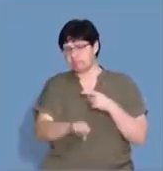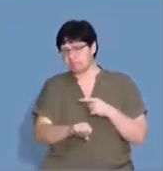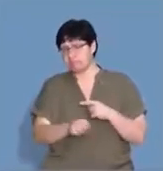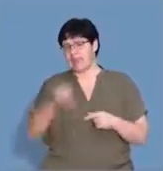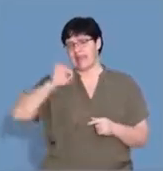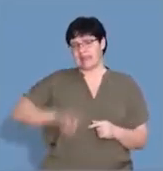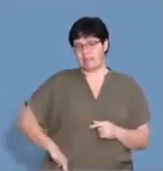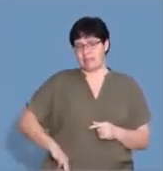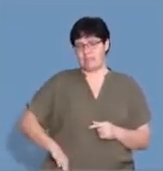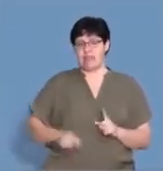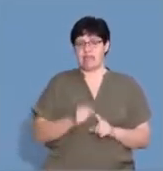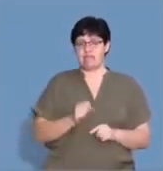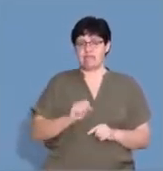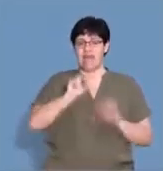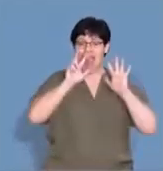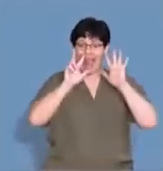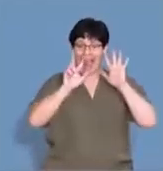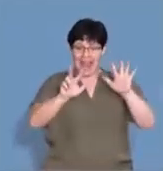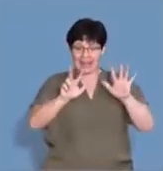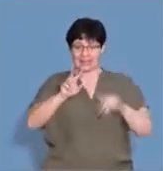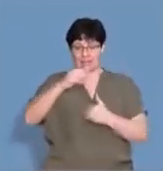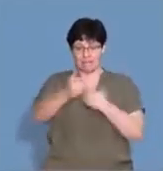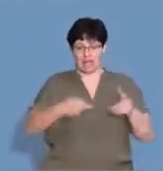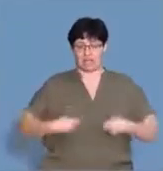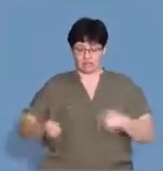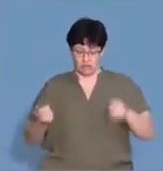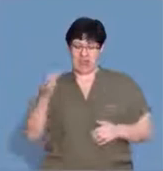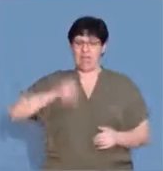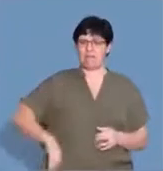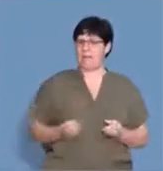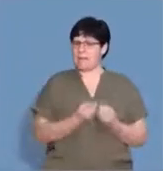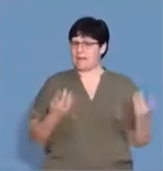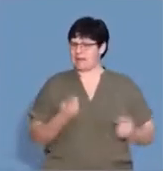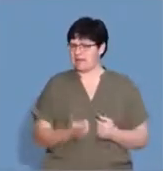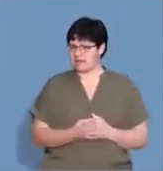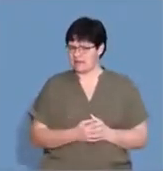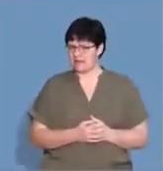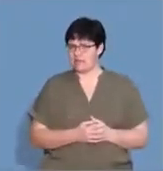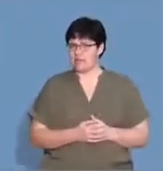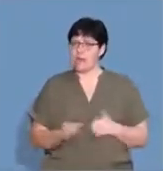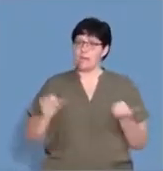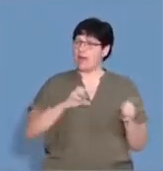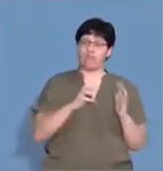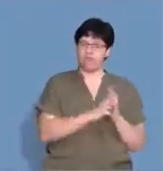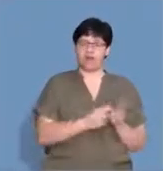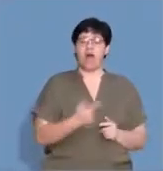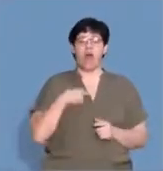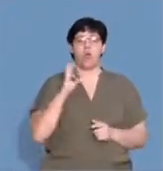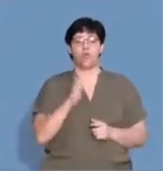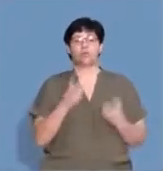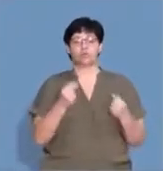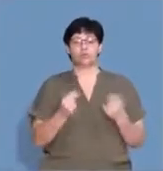income if 8 tour packages are sold. Now I'm going to go back not to the graph, I'm actually going to do